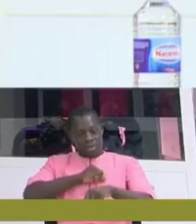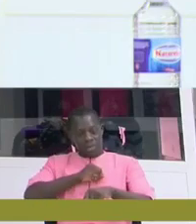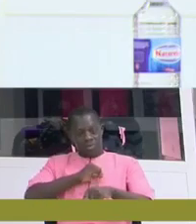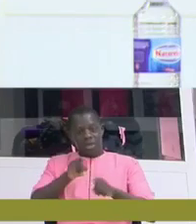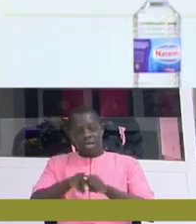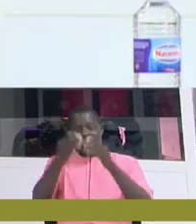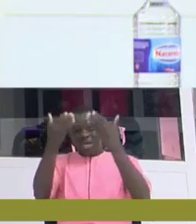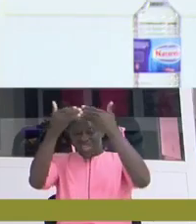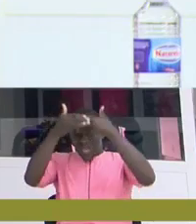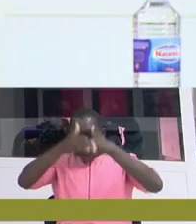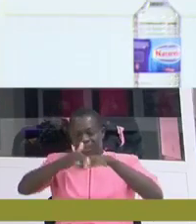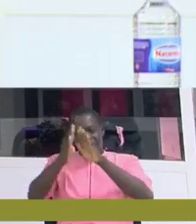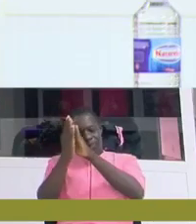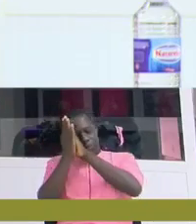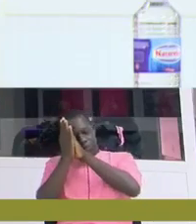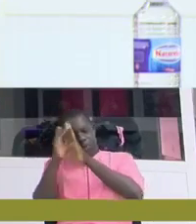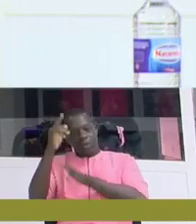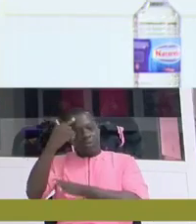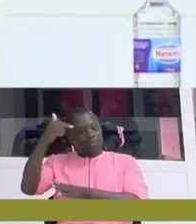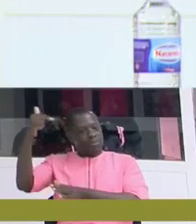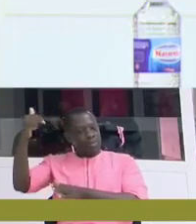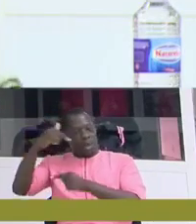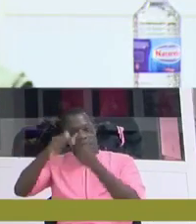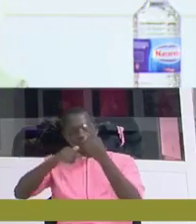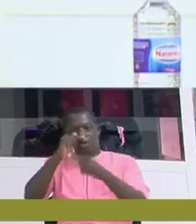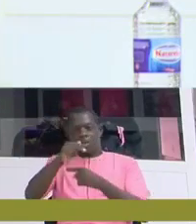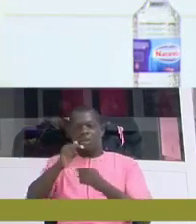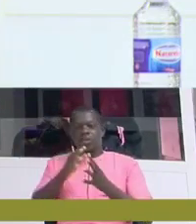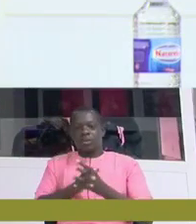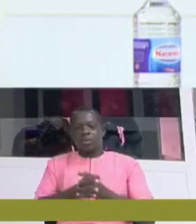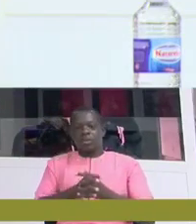Sometimes I used to have nightmares about it.